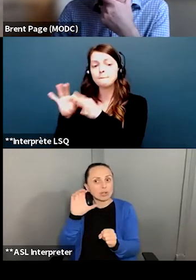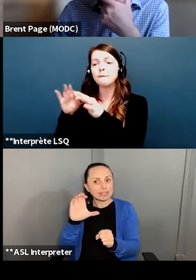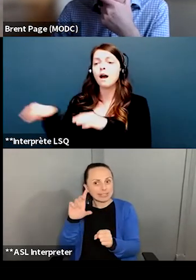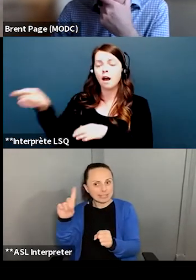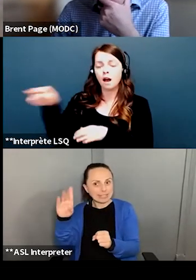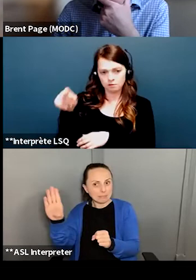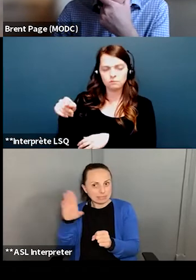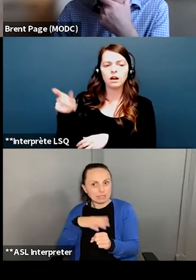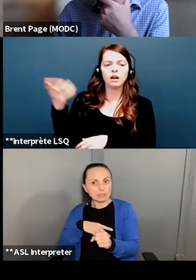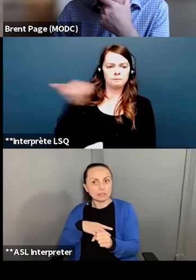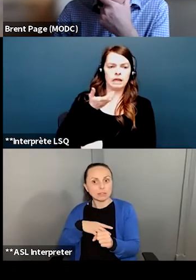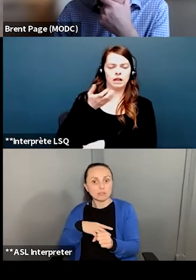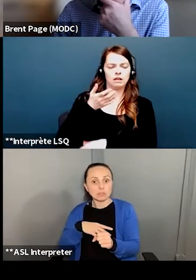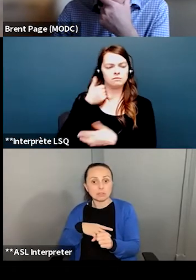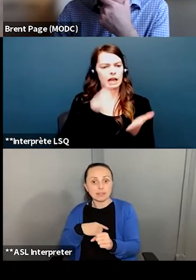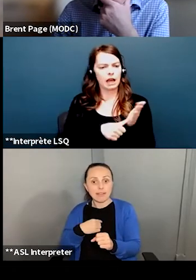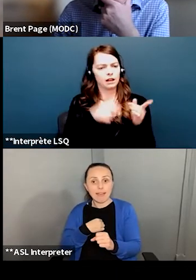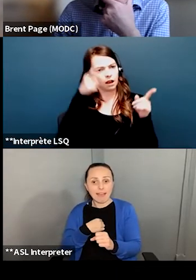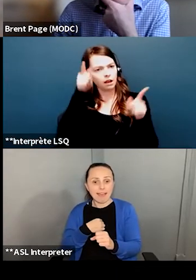CDB.